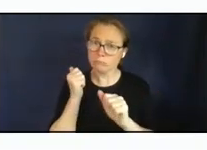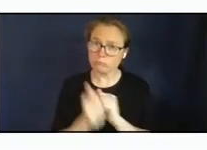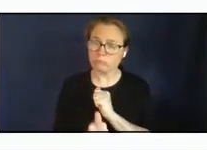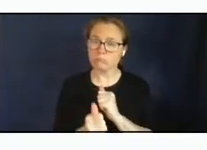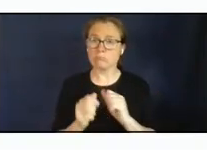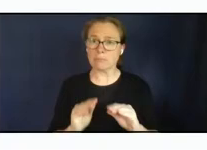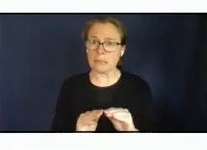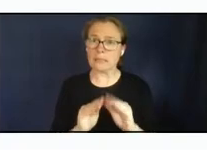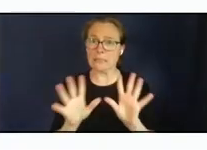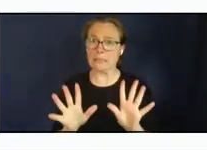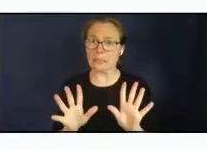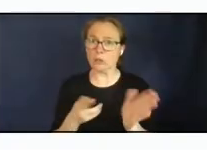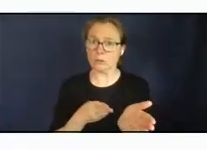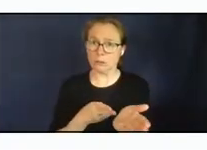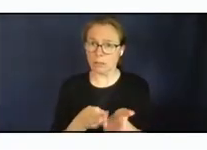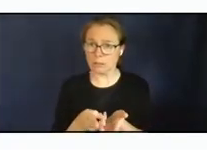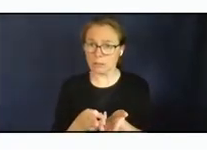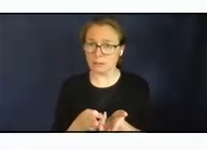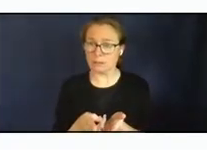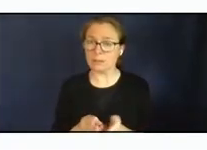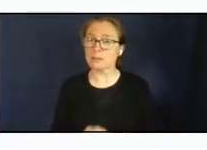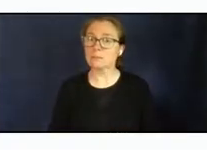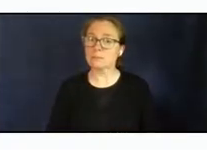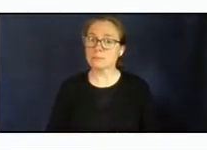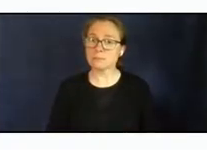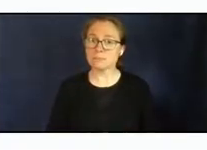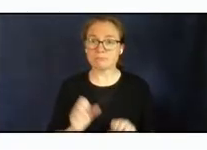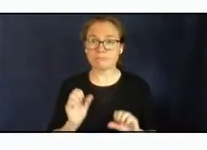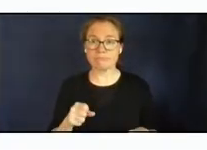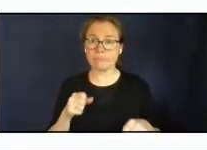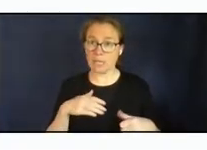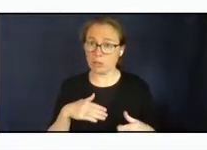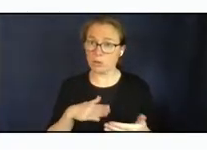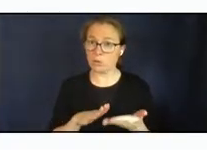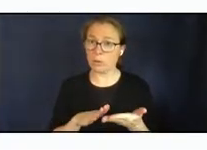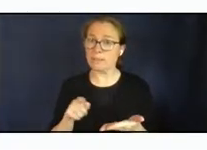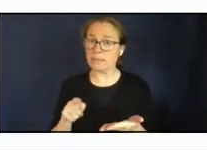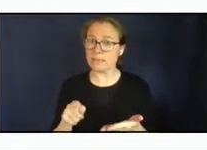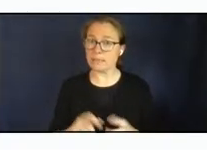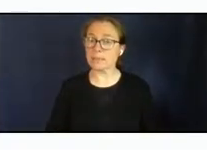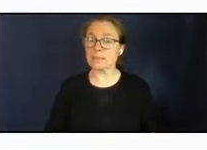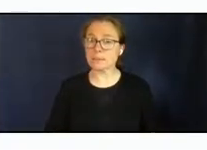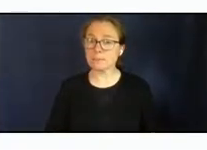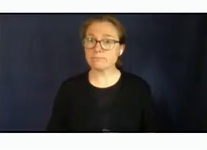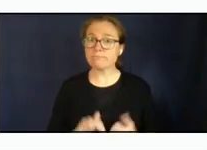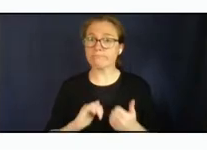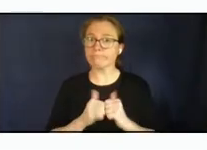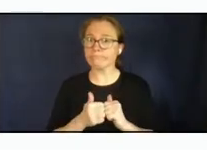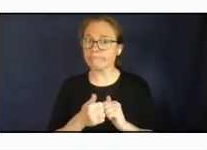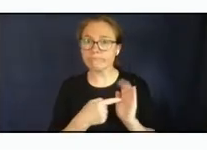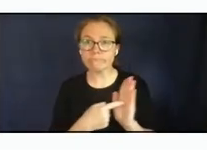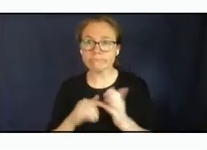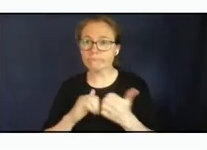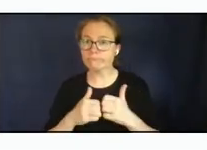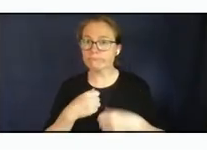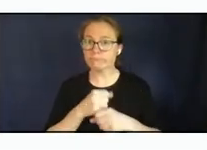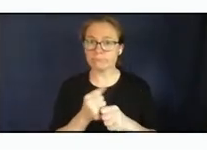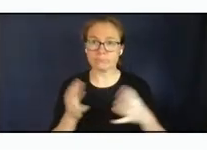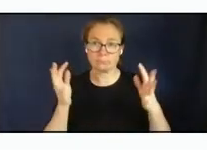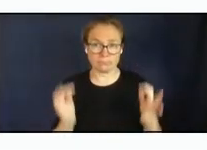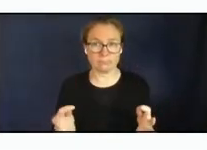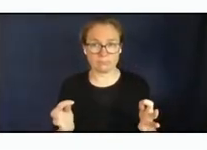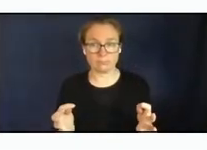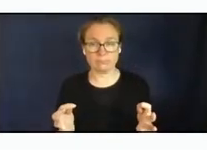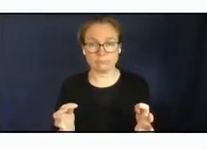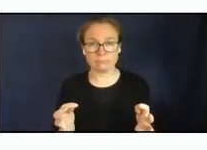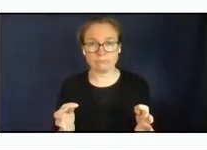open, and so we can certainly address that. In terms of how those decisions be made, that's something where I'd expect we'll have the faculty